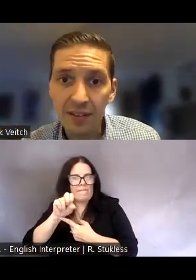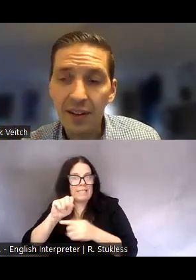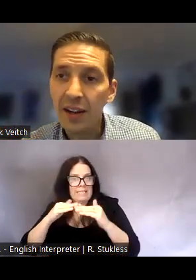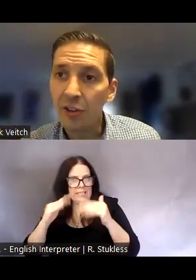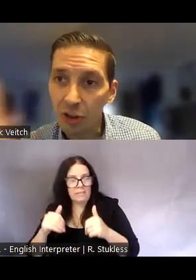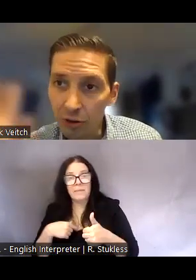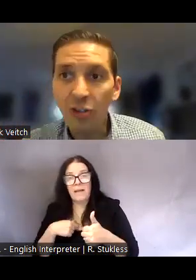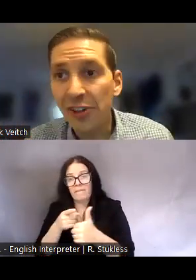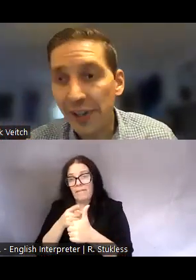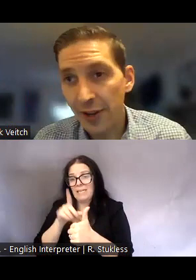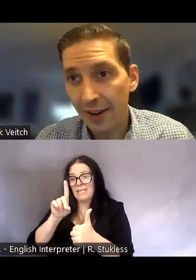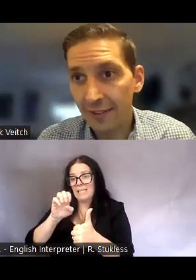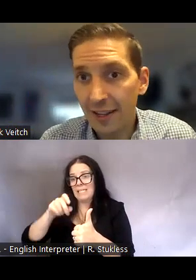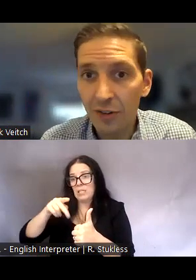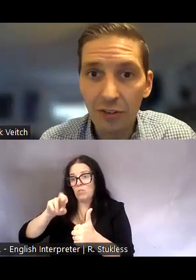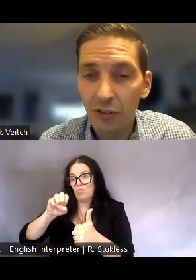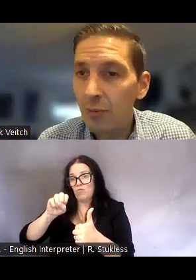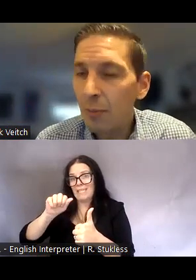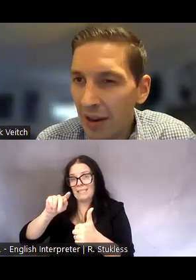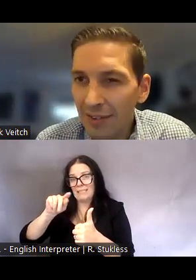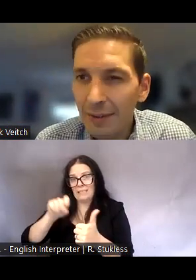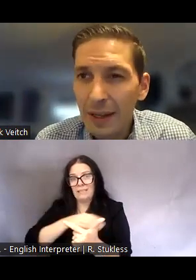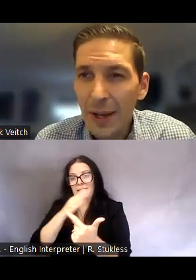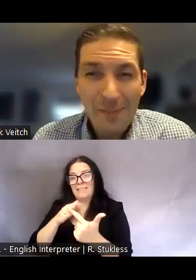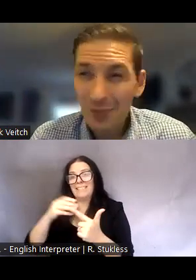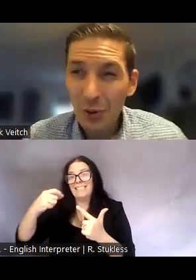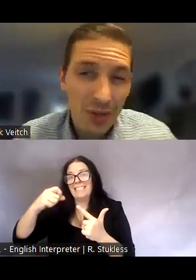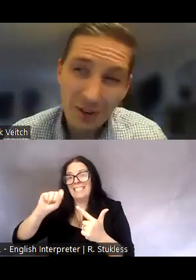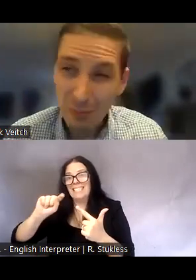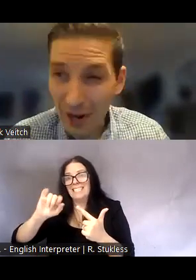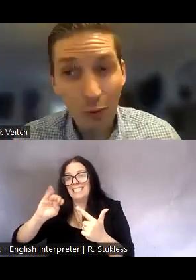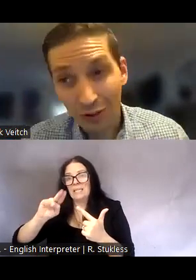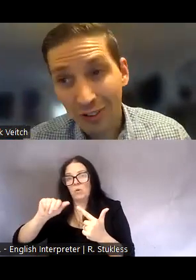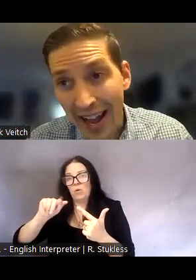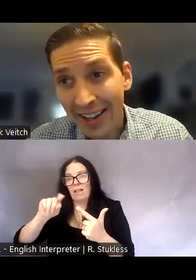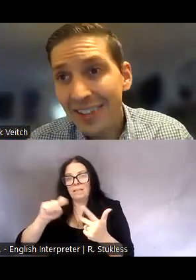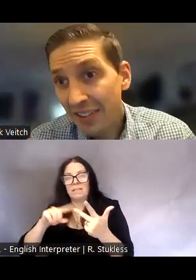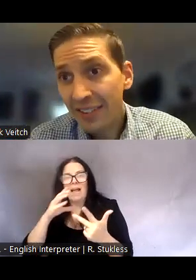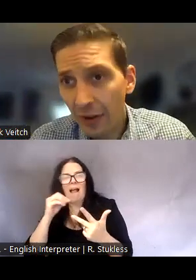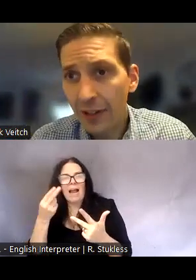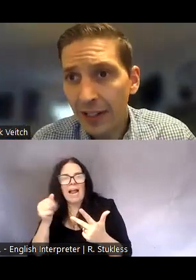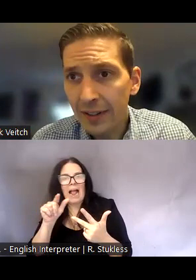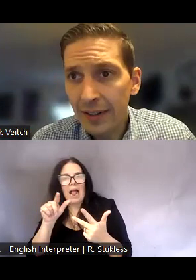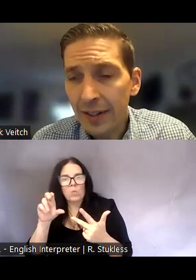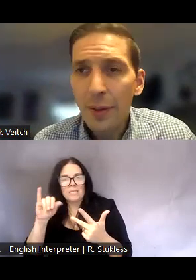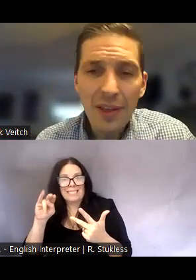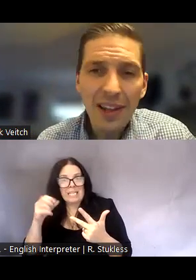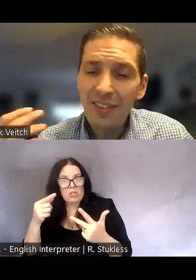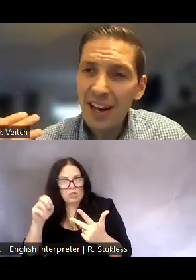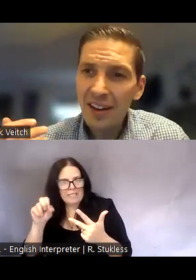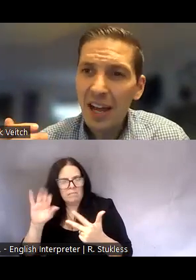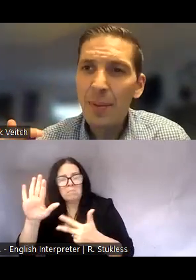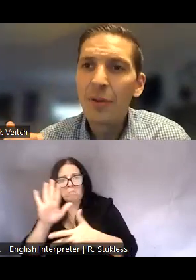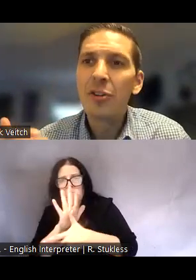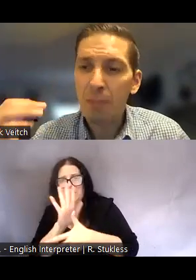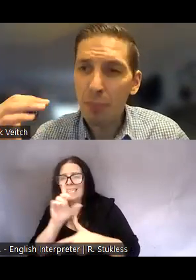there's stimulant, and there's hallucinogenic effects to that nervous system. Depressant, don't think depressed or sad necessarily.